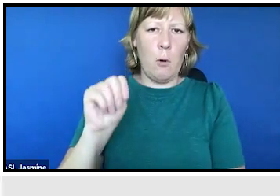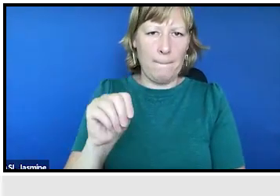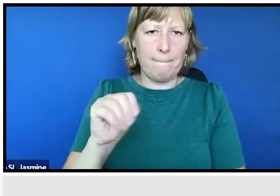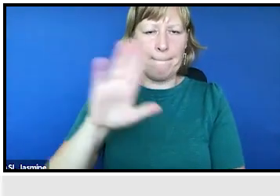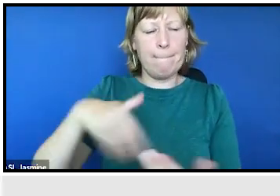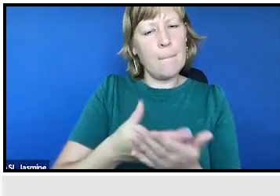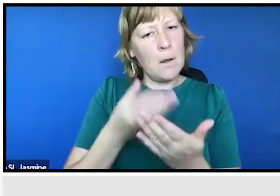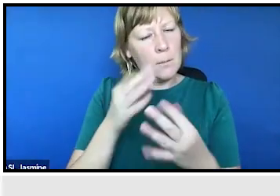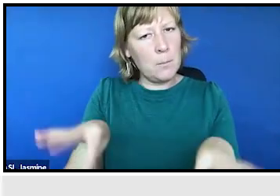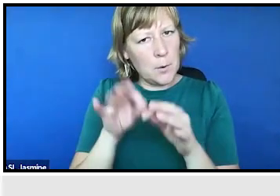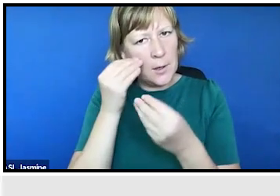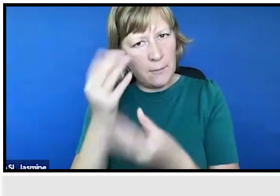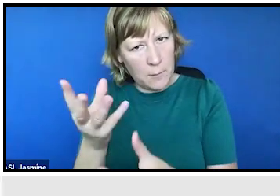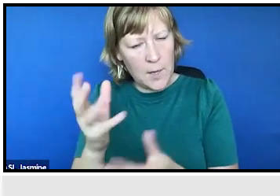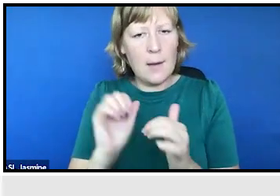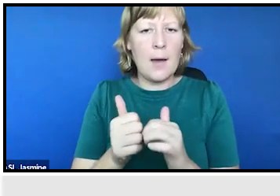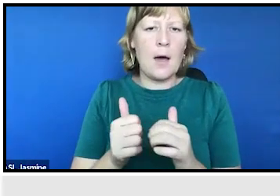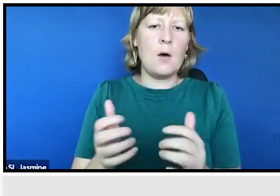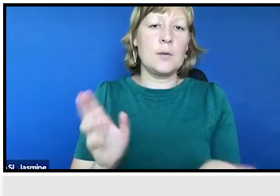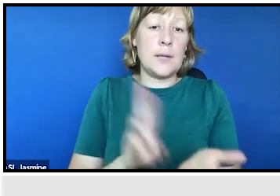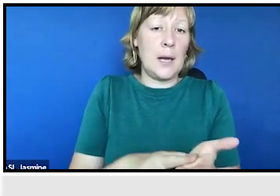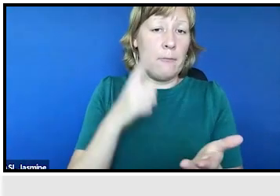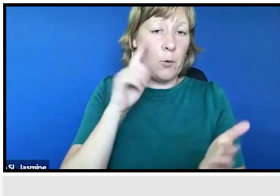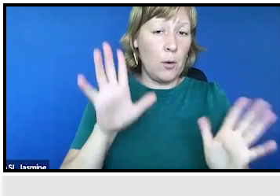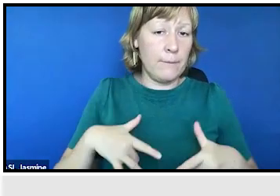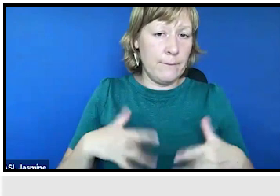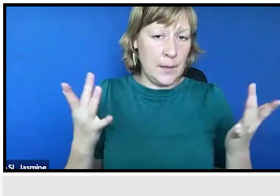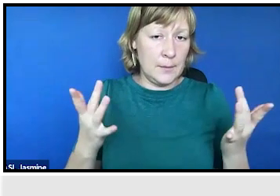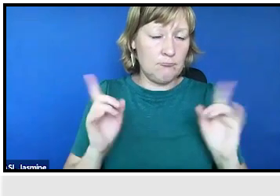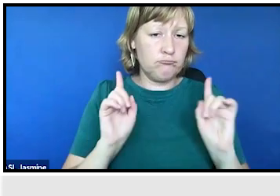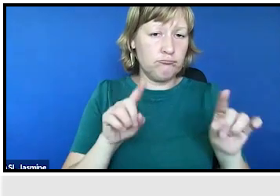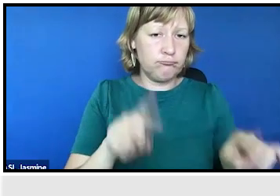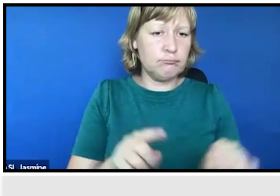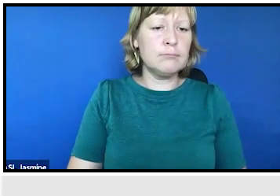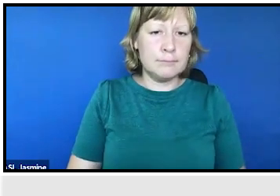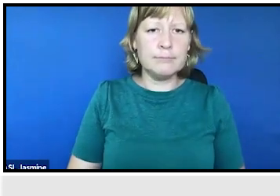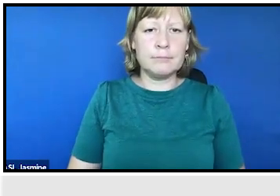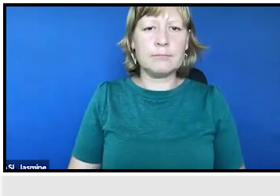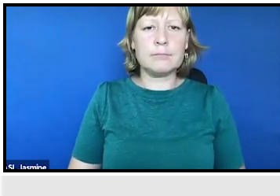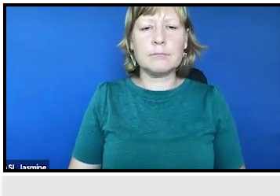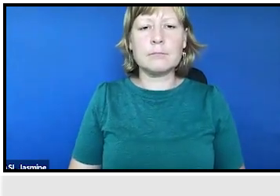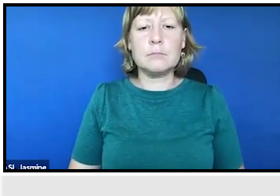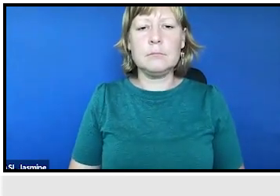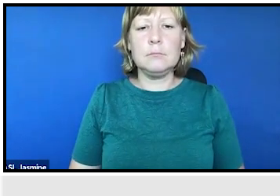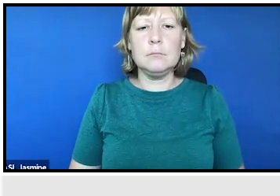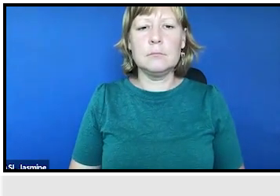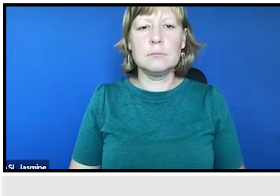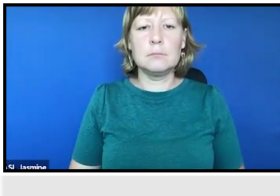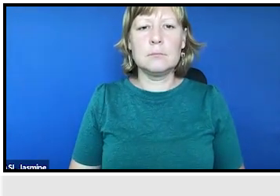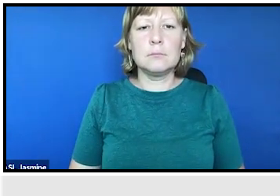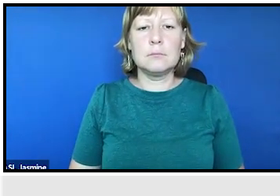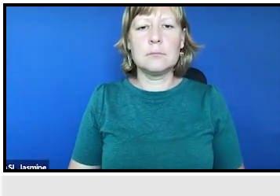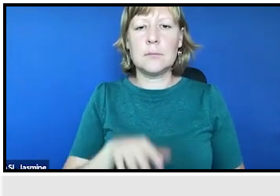for the event, you can as well. And all of the information that's happening within our community will be centered in this